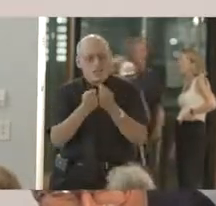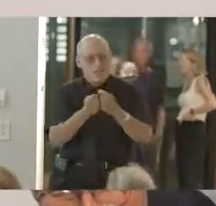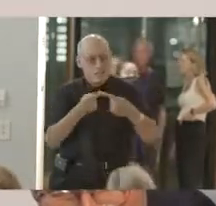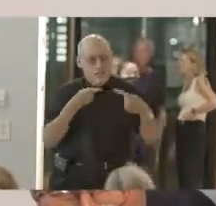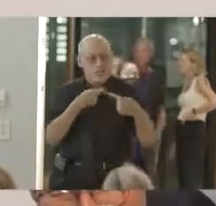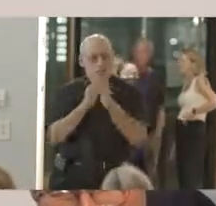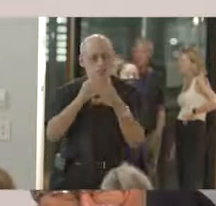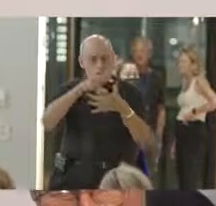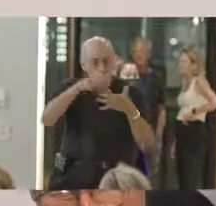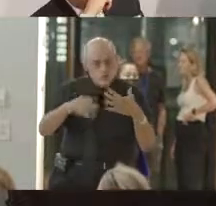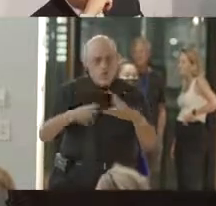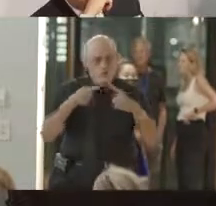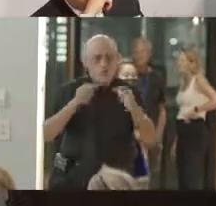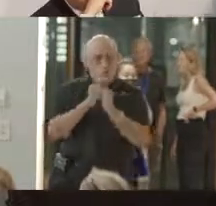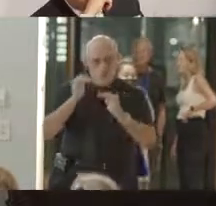choice and that balance.